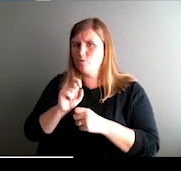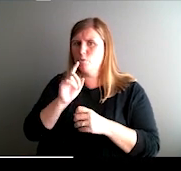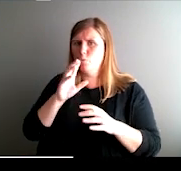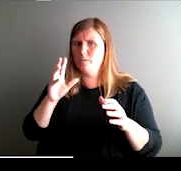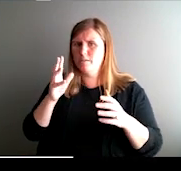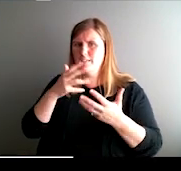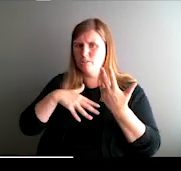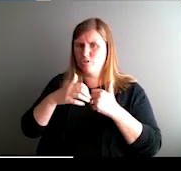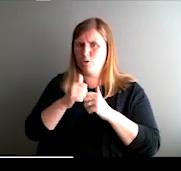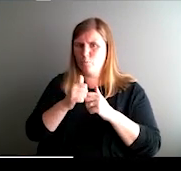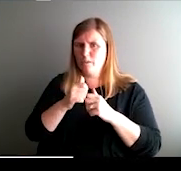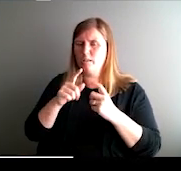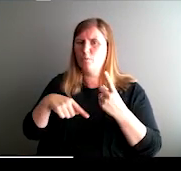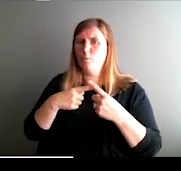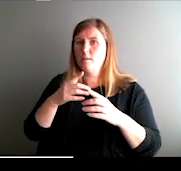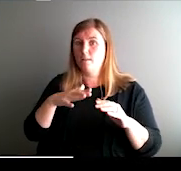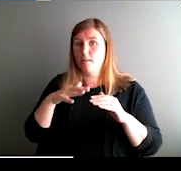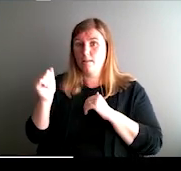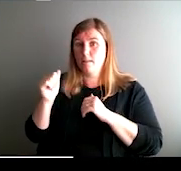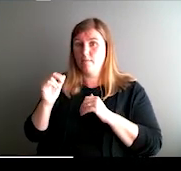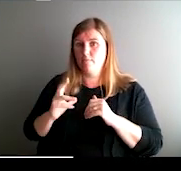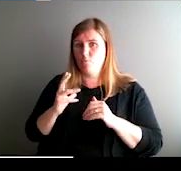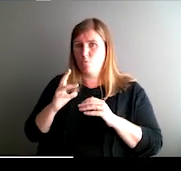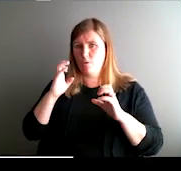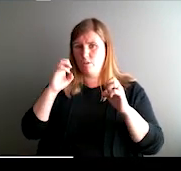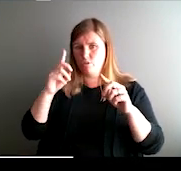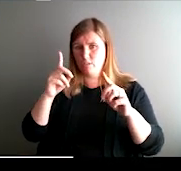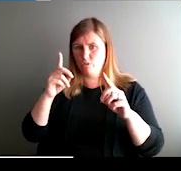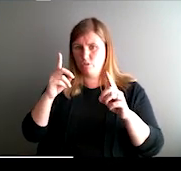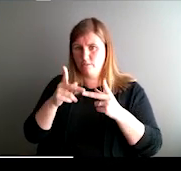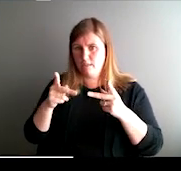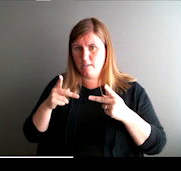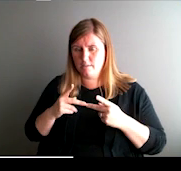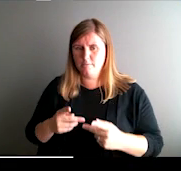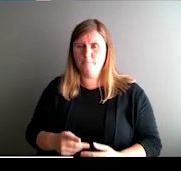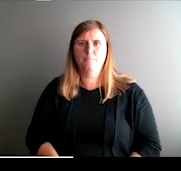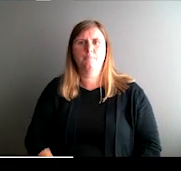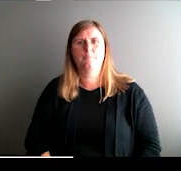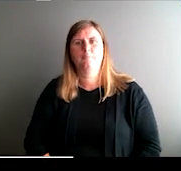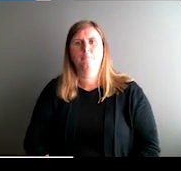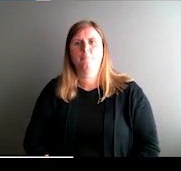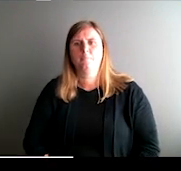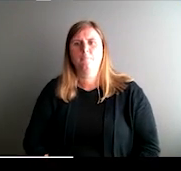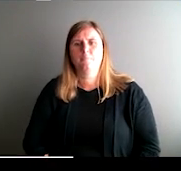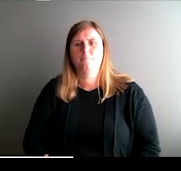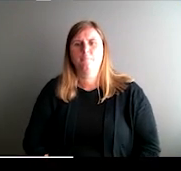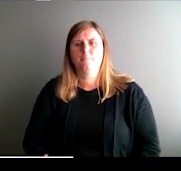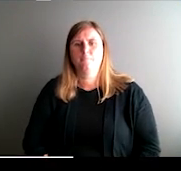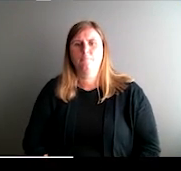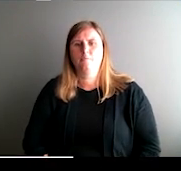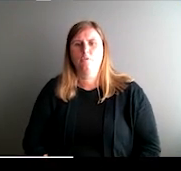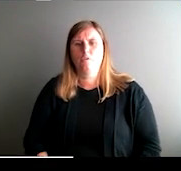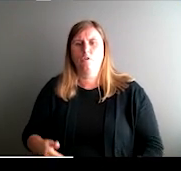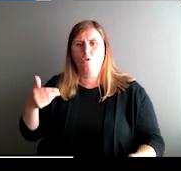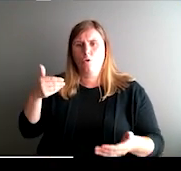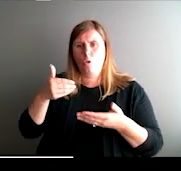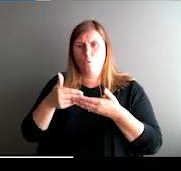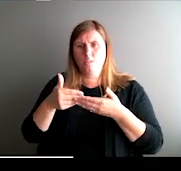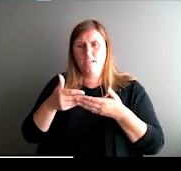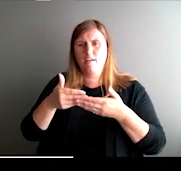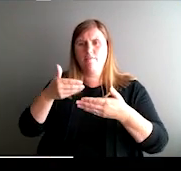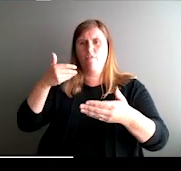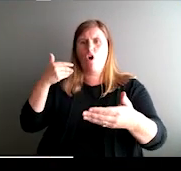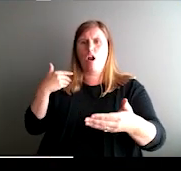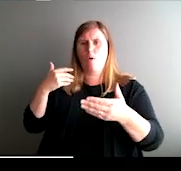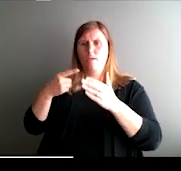with when they leave formal education settings? You want to use close in and far out examples. So I've